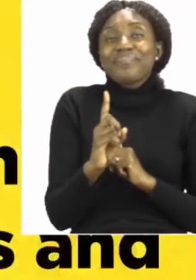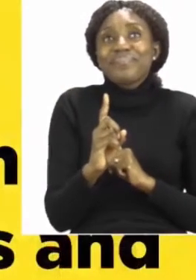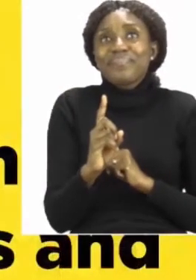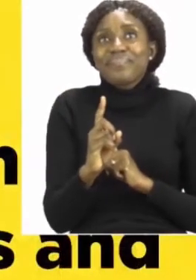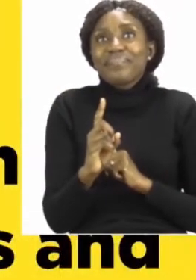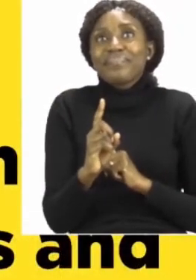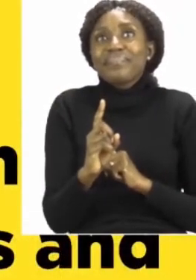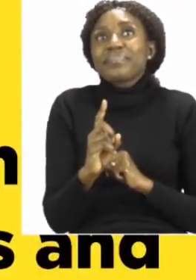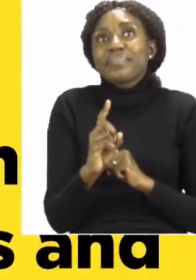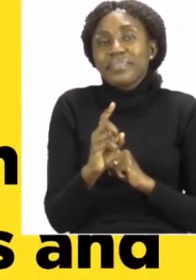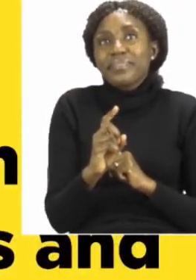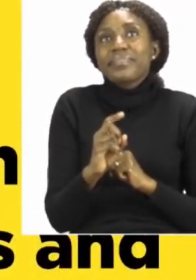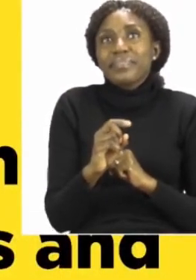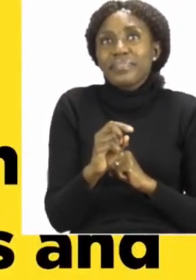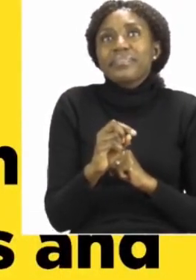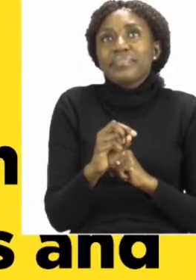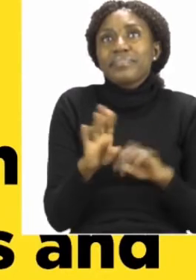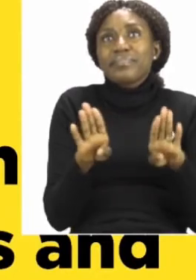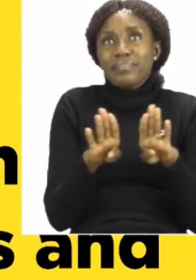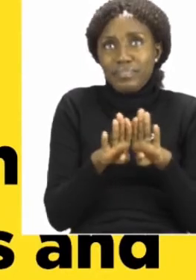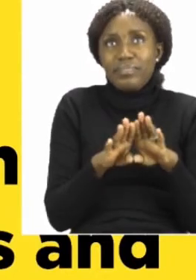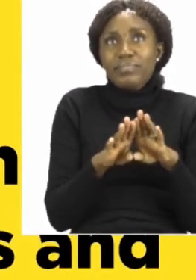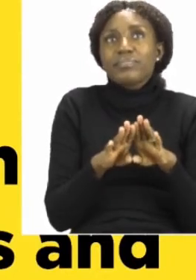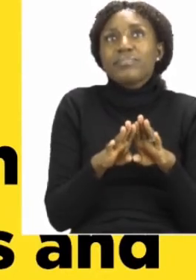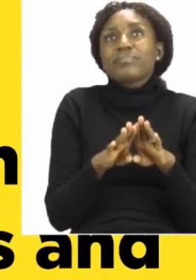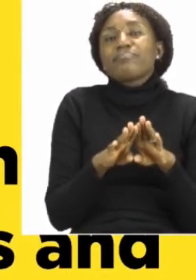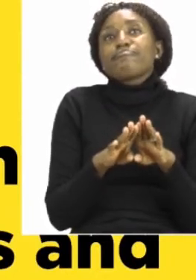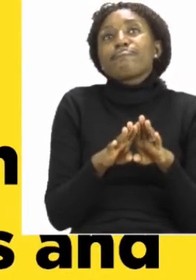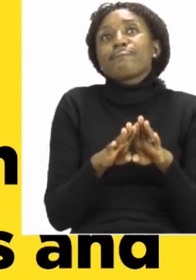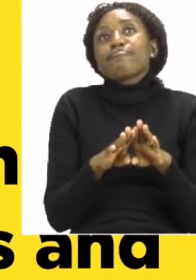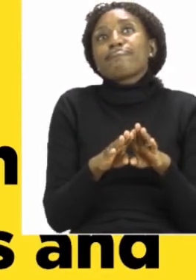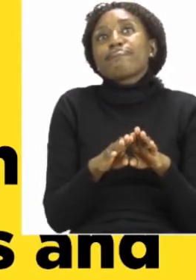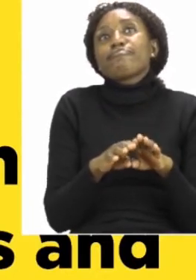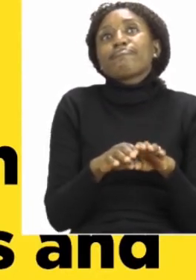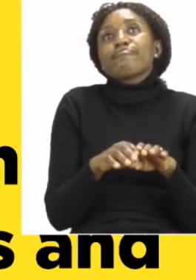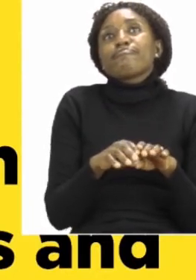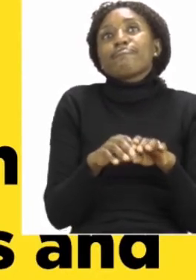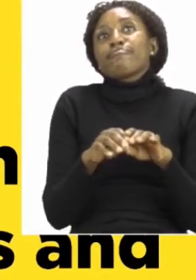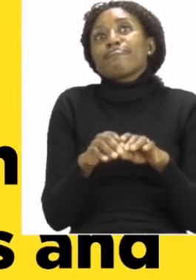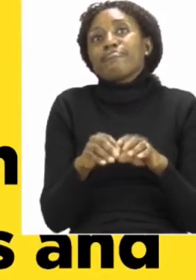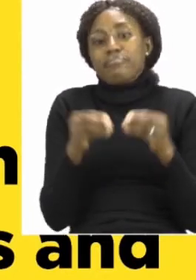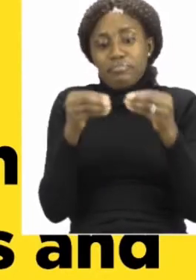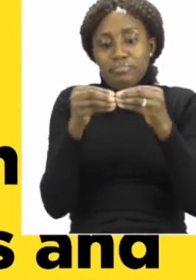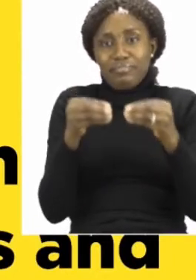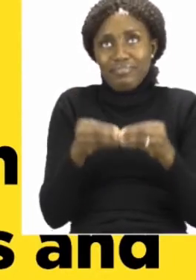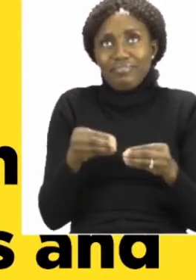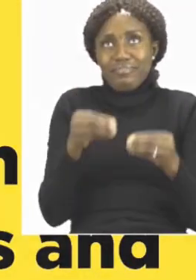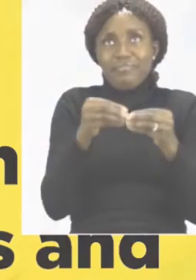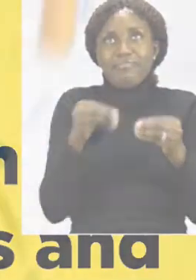our lesson will be about patterns and puzzles